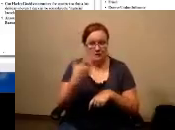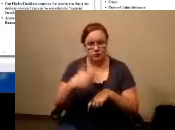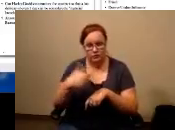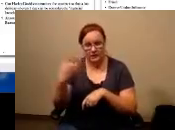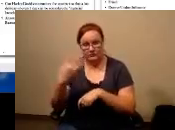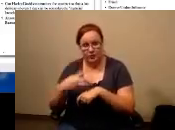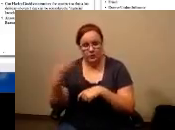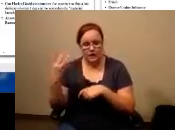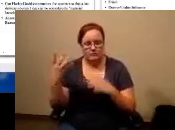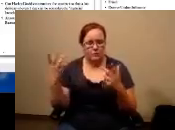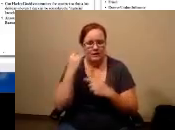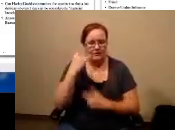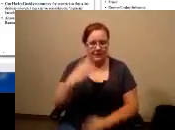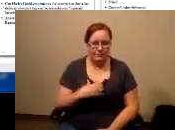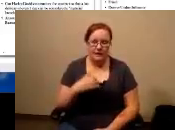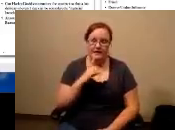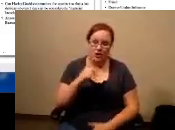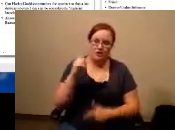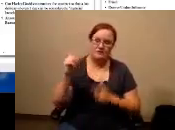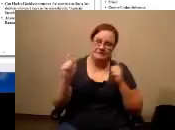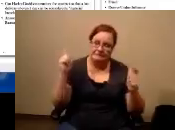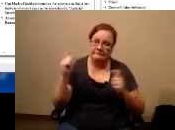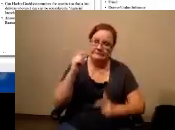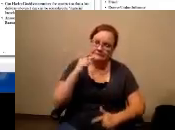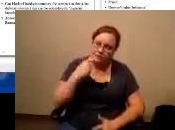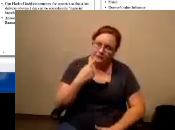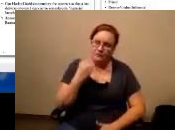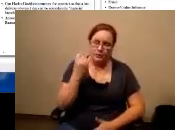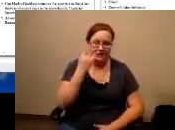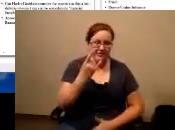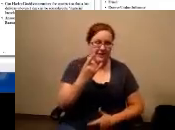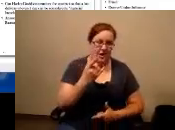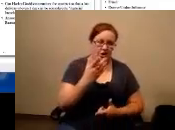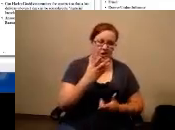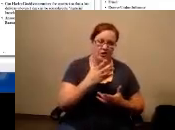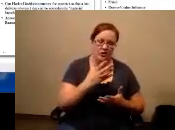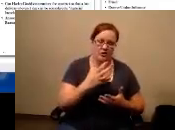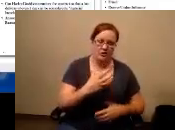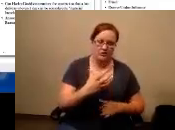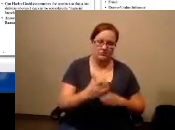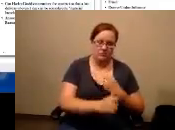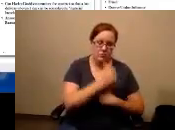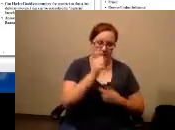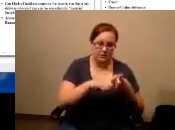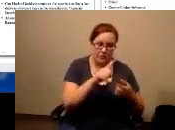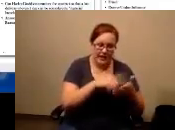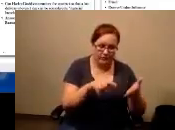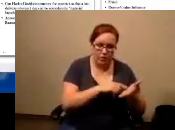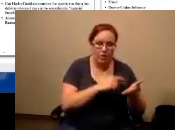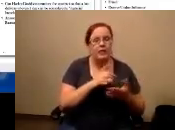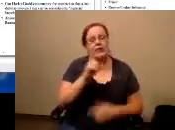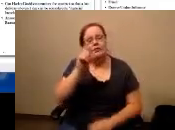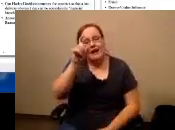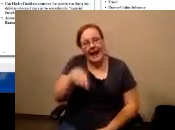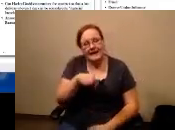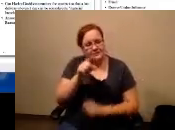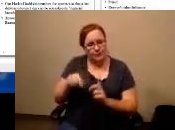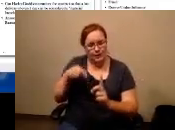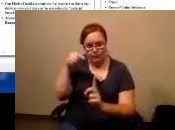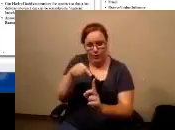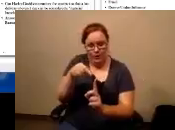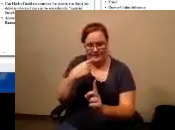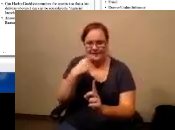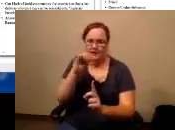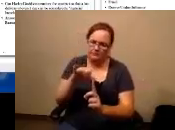if the complaints are significant by tenants? What if tenants are threatening to cancel the lease? There has to be a point where it is bad